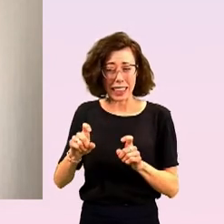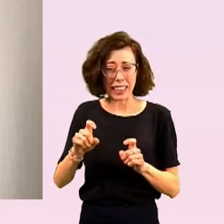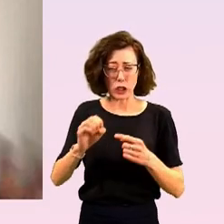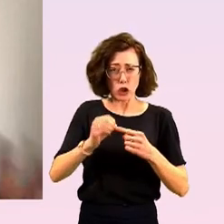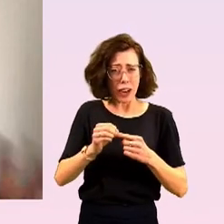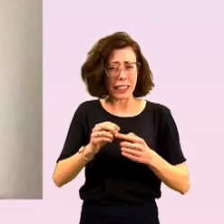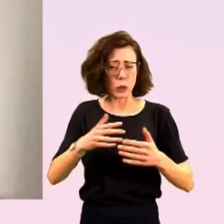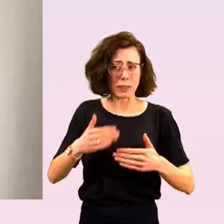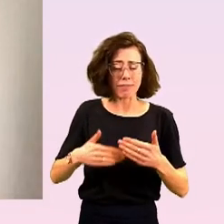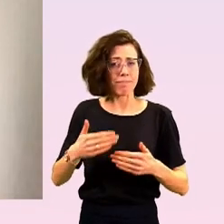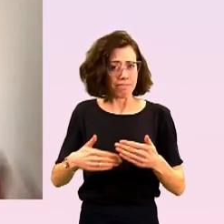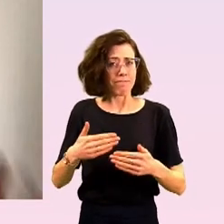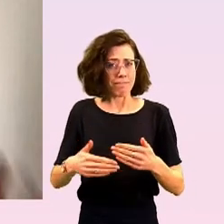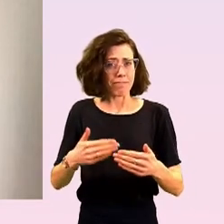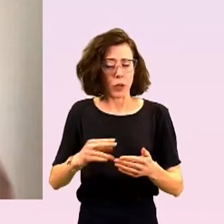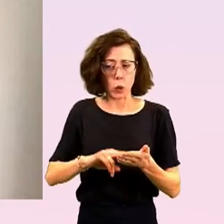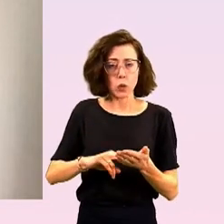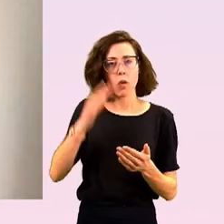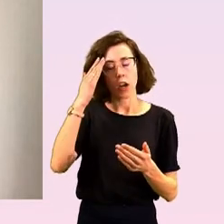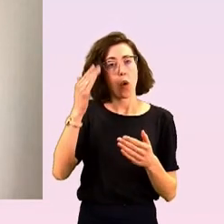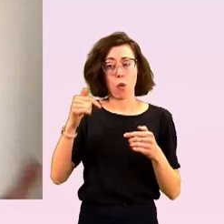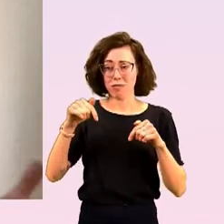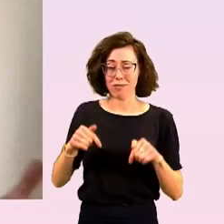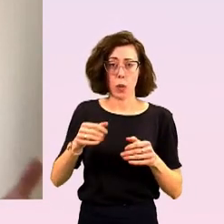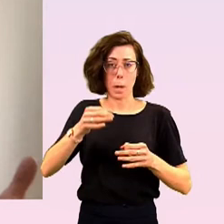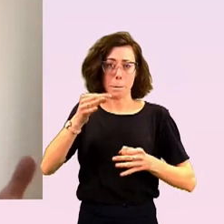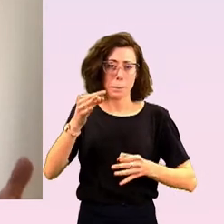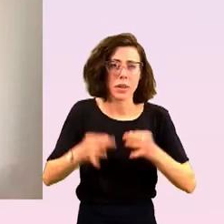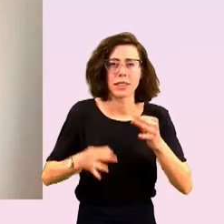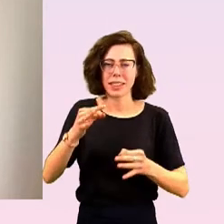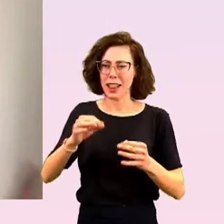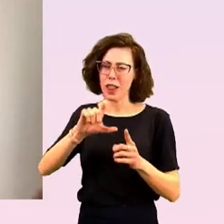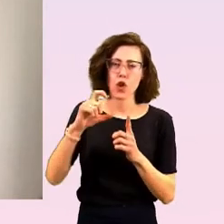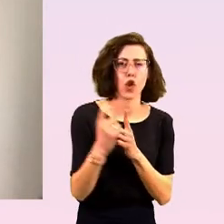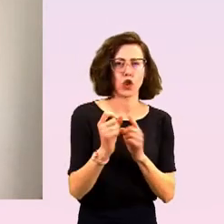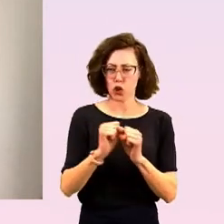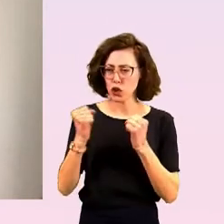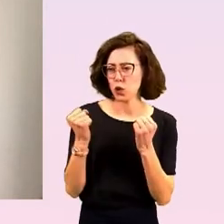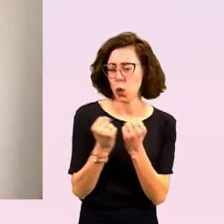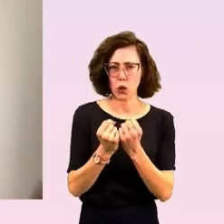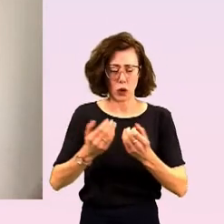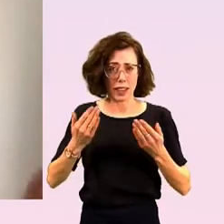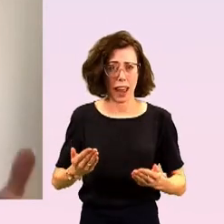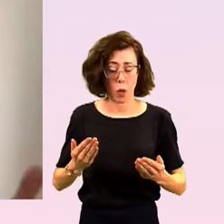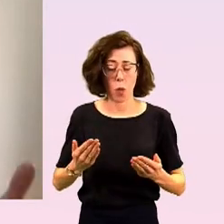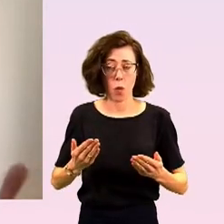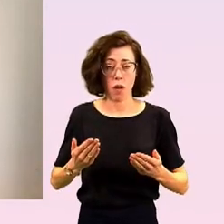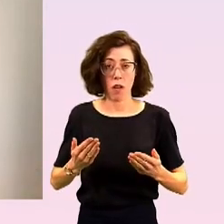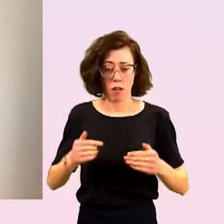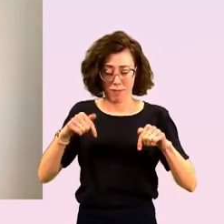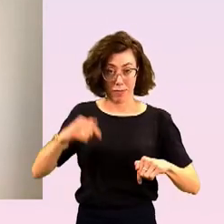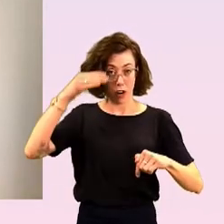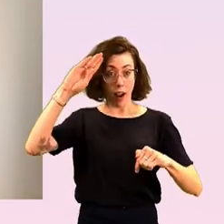of the extraordinary political, cultural, and social dispensation that we find ourselves with in